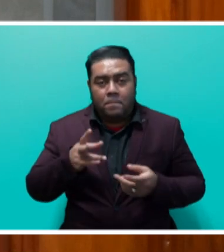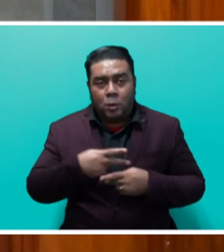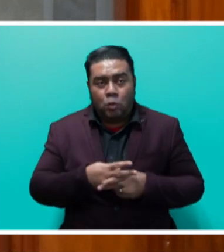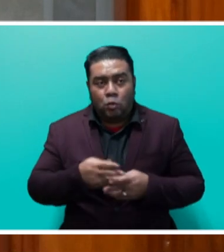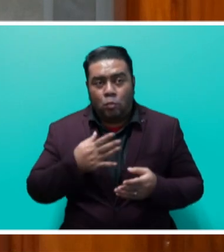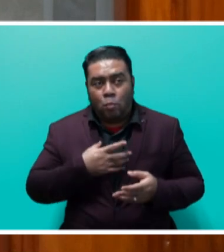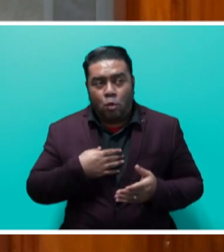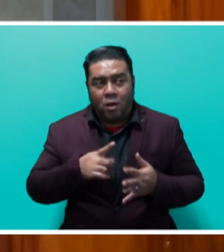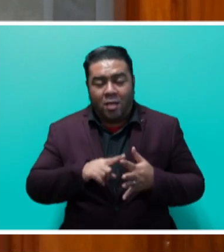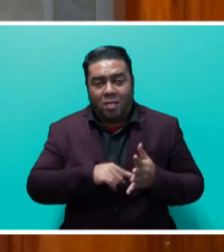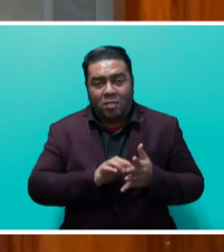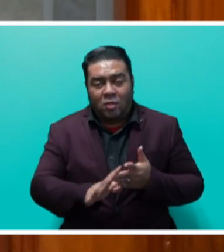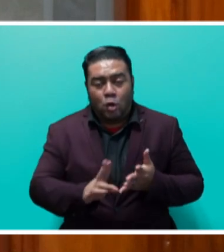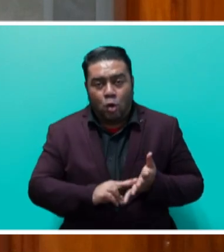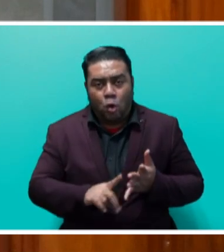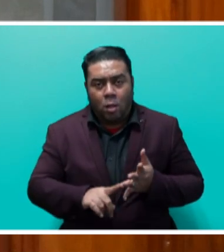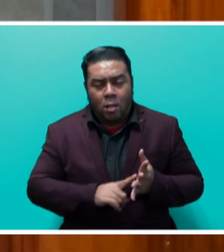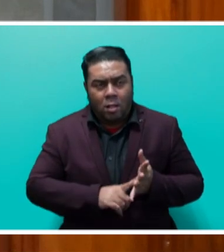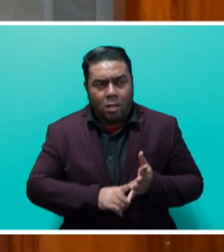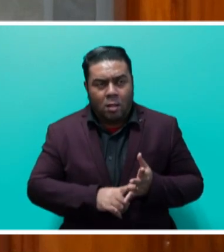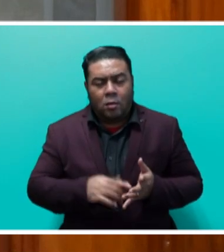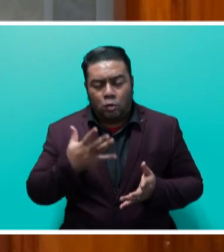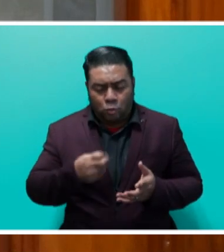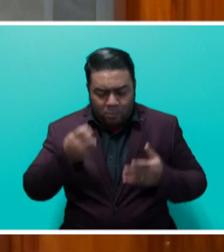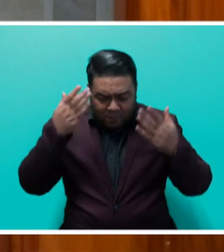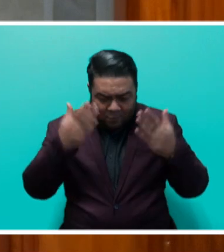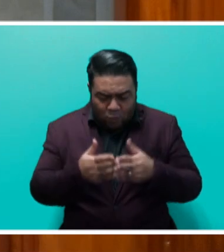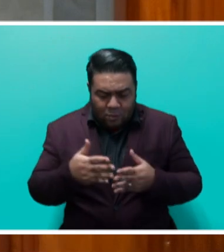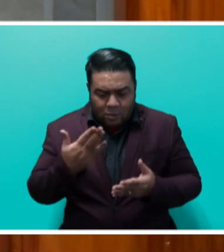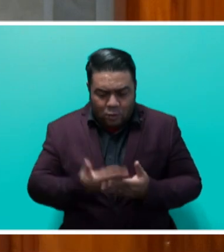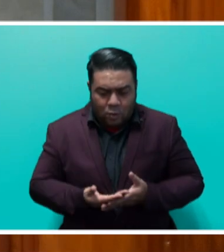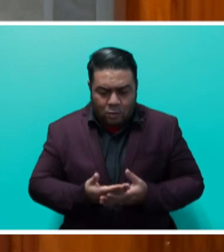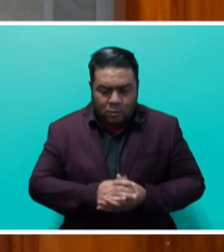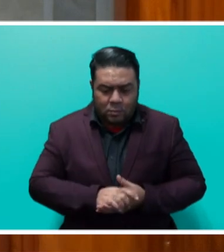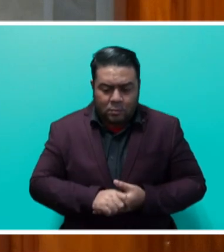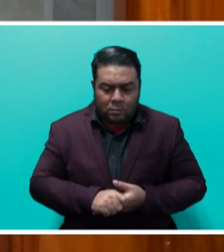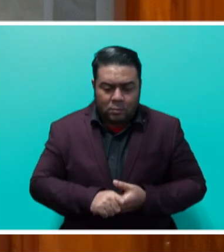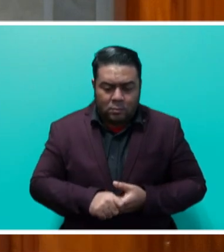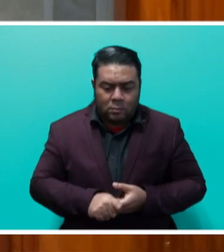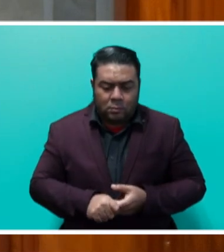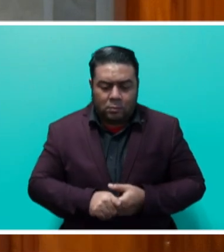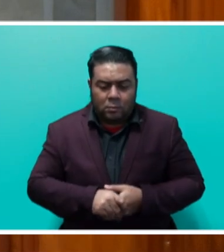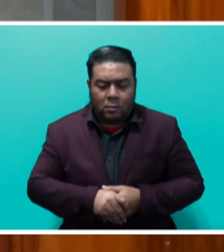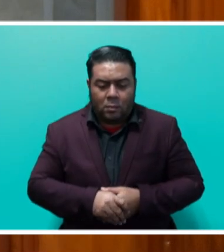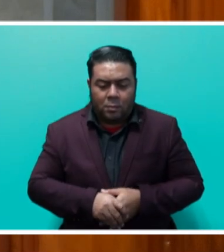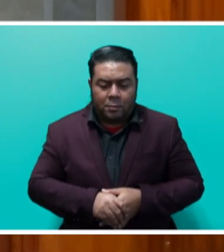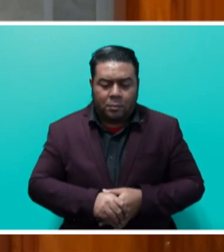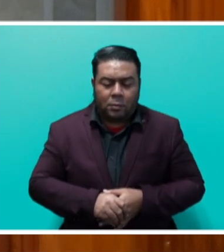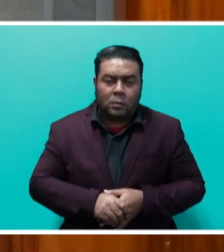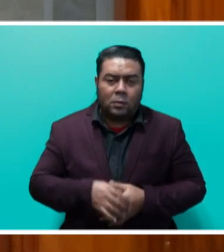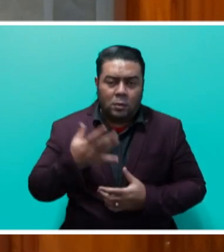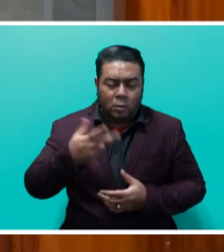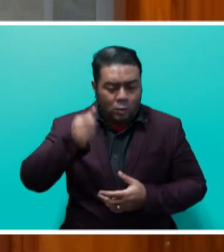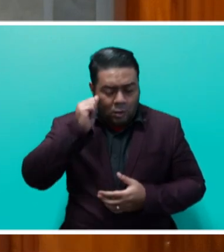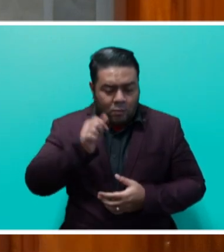an area, Honourable Minister, that you will be concentrating on heavily to ensure that we actually get into that particular